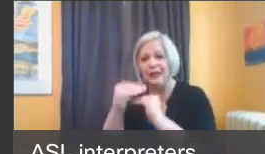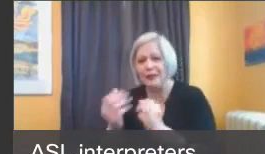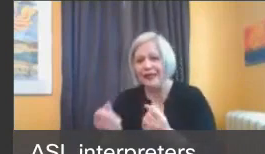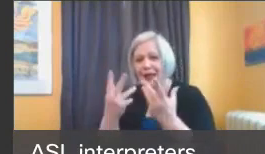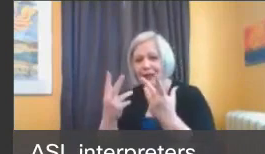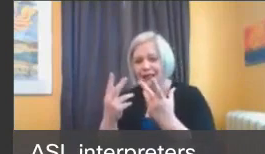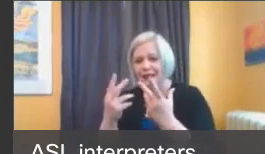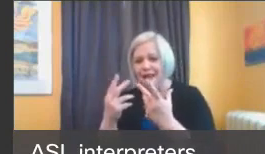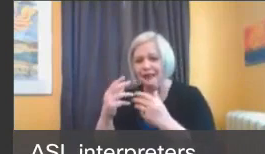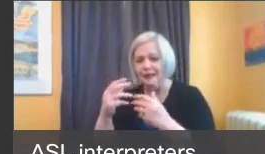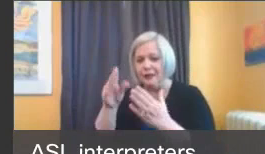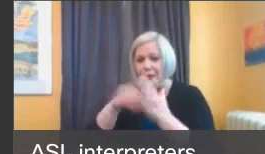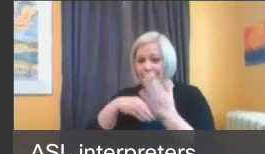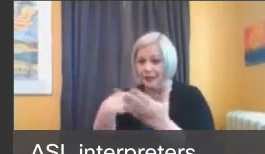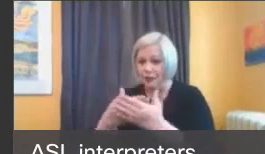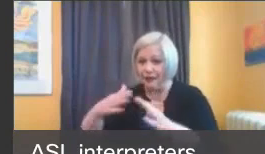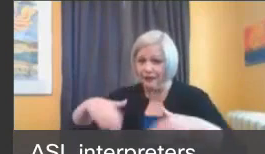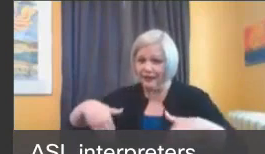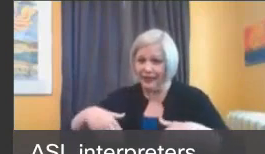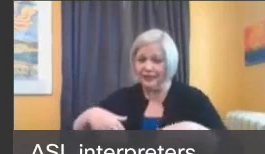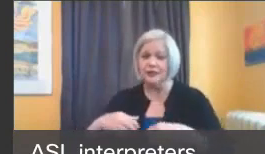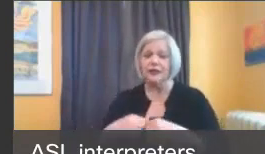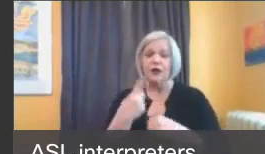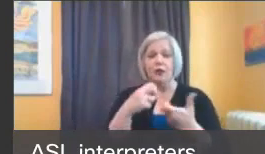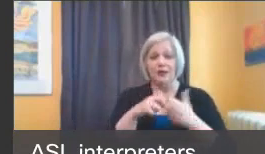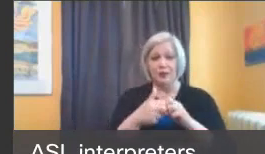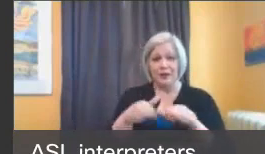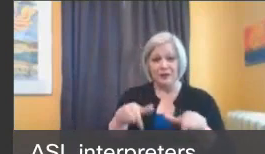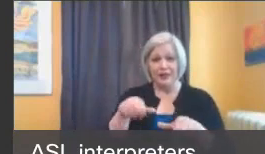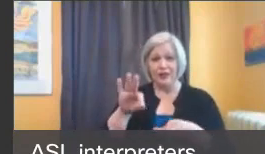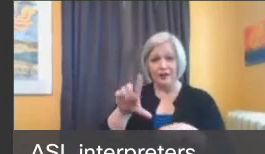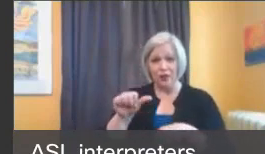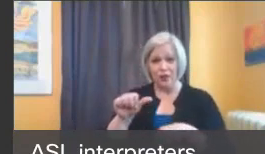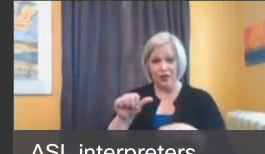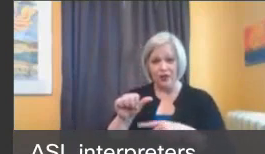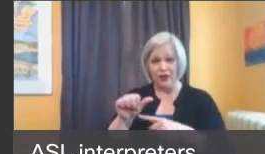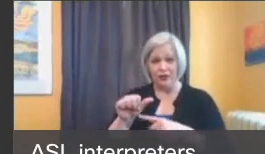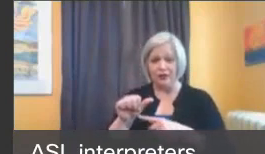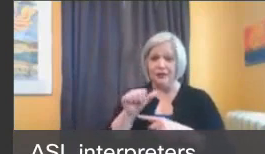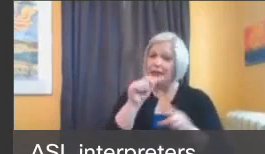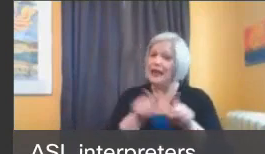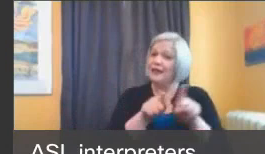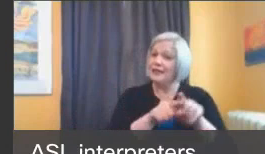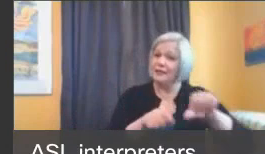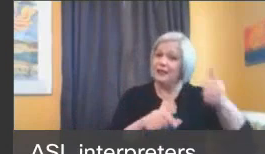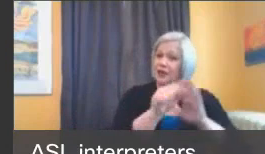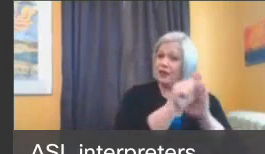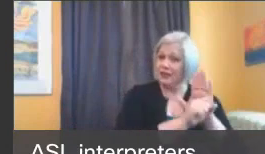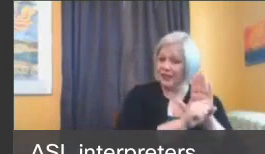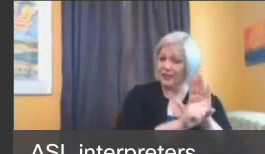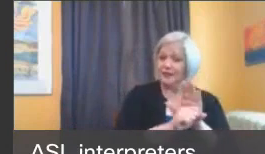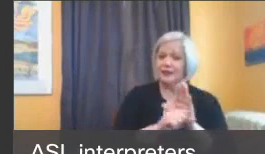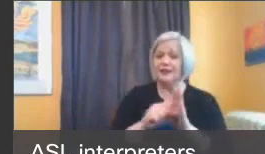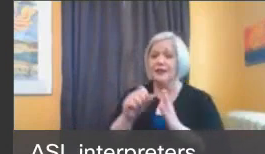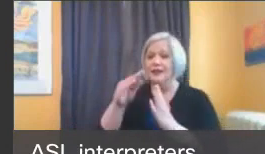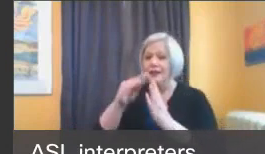late. One of the problems is that here in the state of Florida, unlike many other places around the country, the ballot has to reach